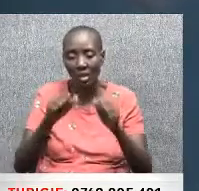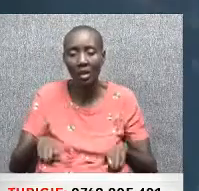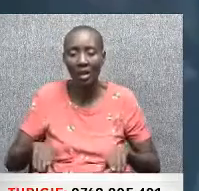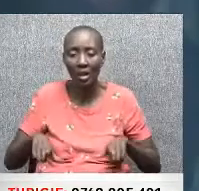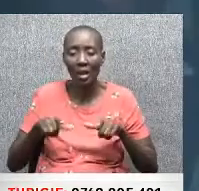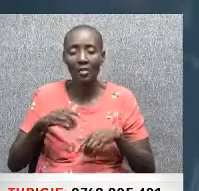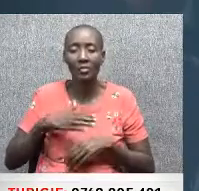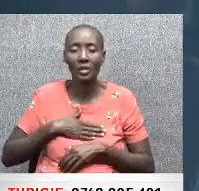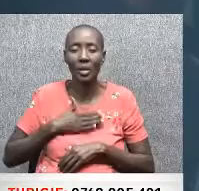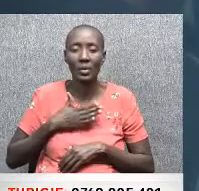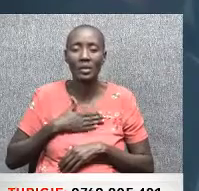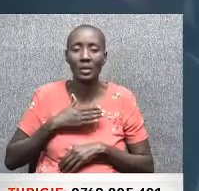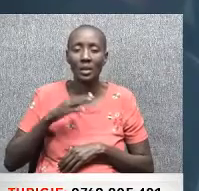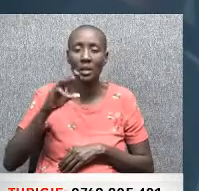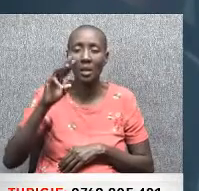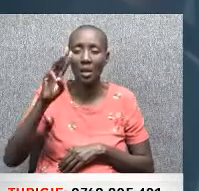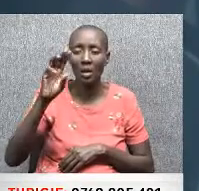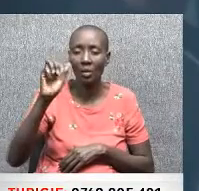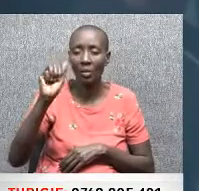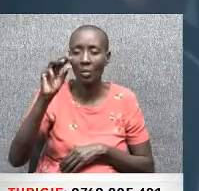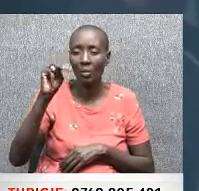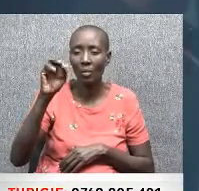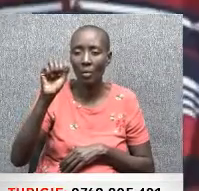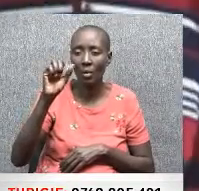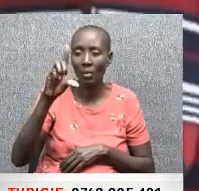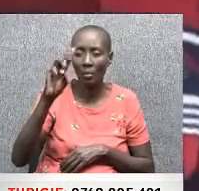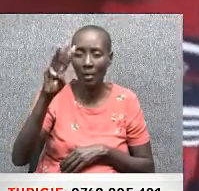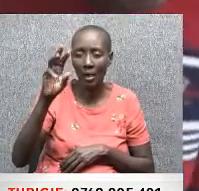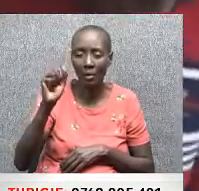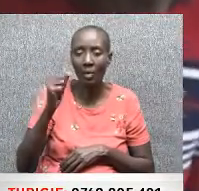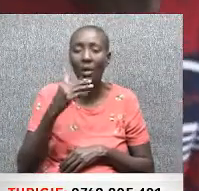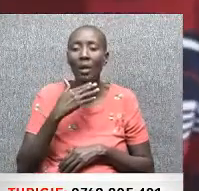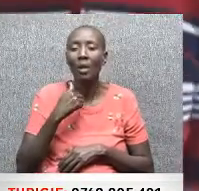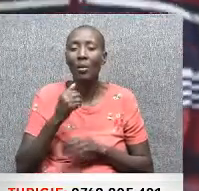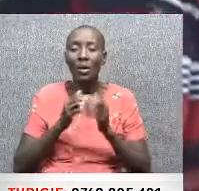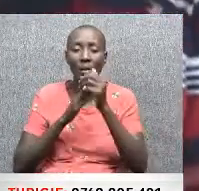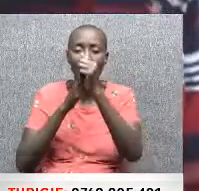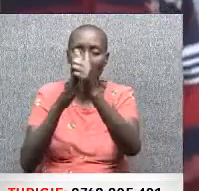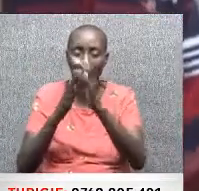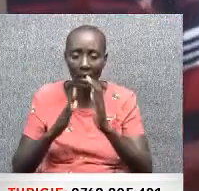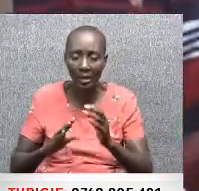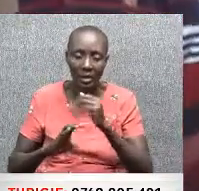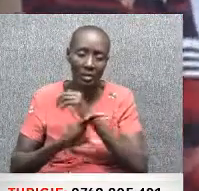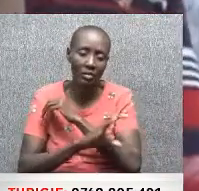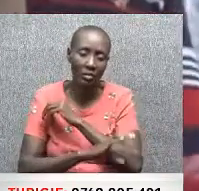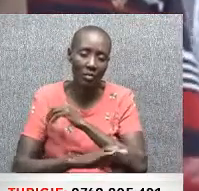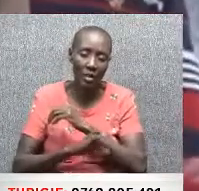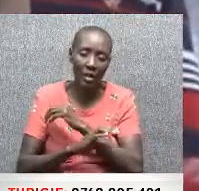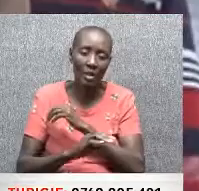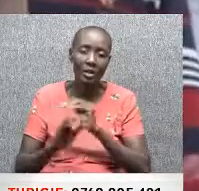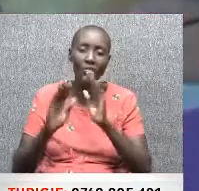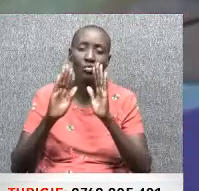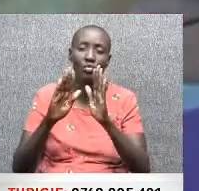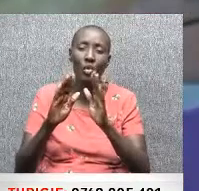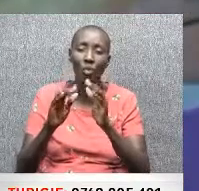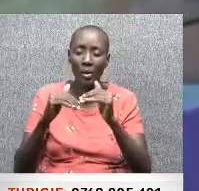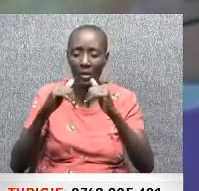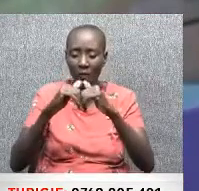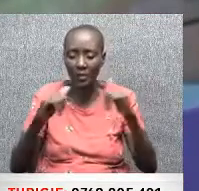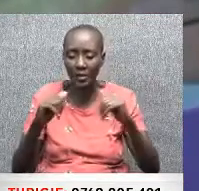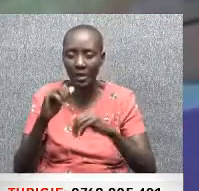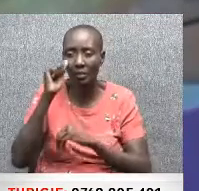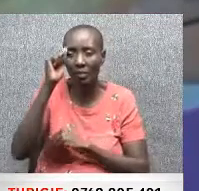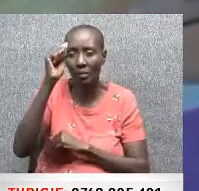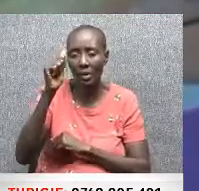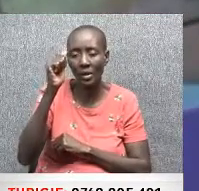Aidha, Wamalwa amewataka viongozi wa taifa hili kusitisha siasa za uhasama na kuleta migawanyiko miongoni mwa Kenya. I believe he would have agreed